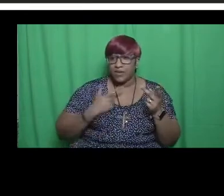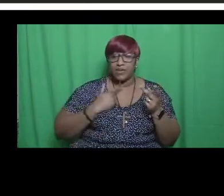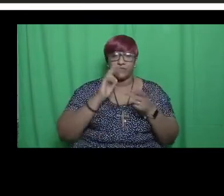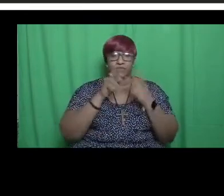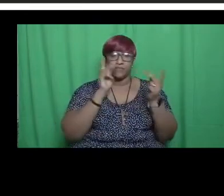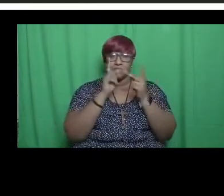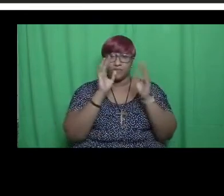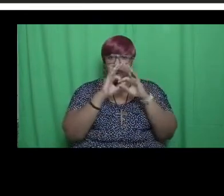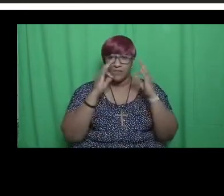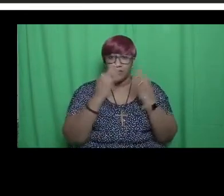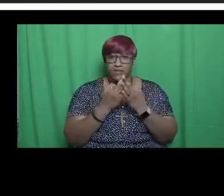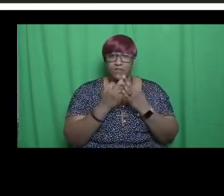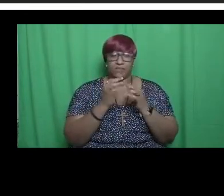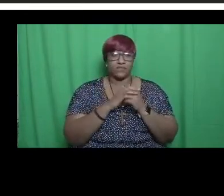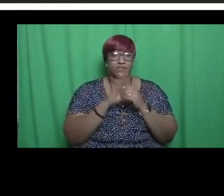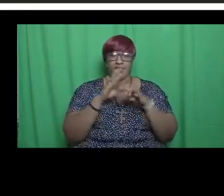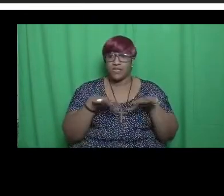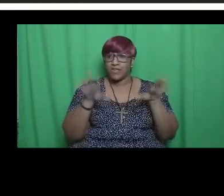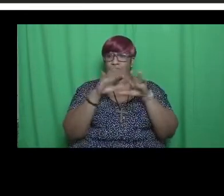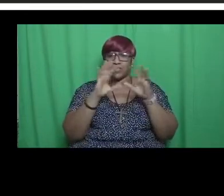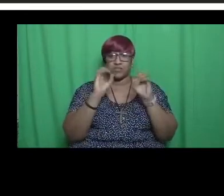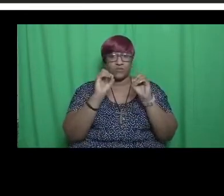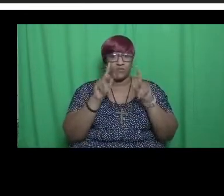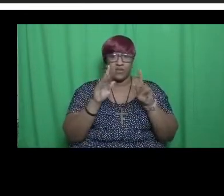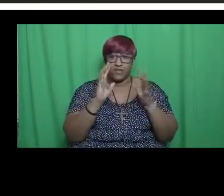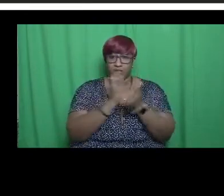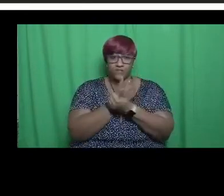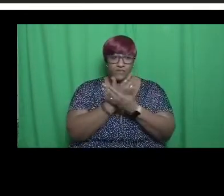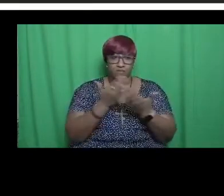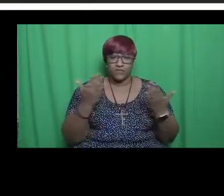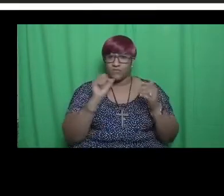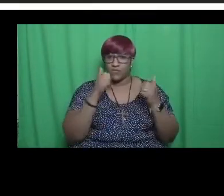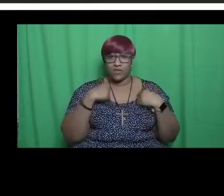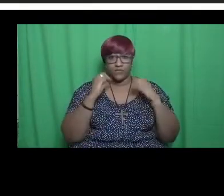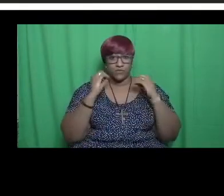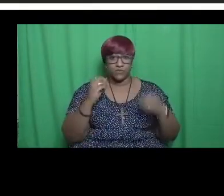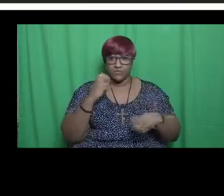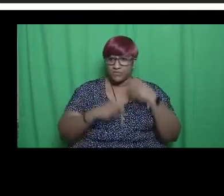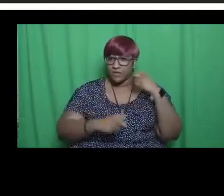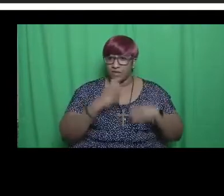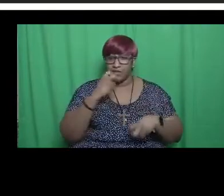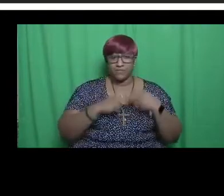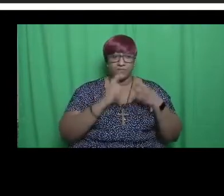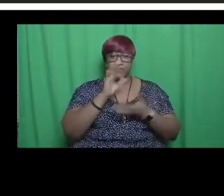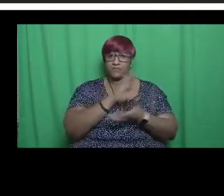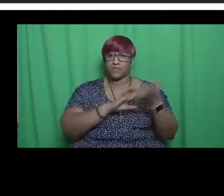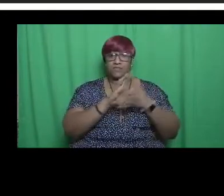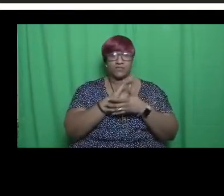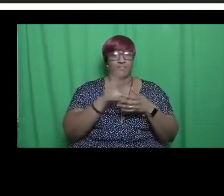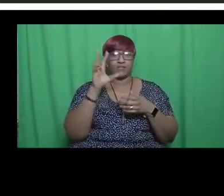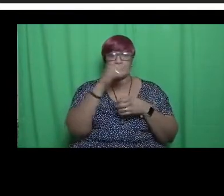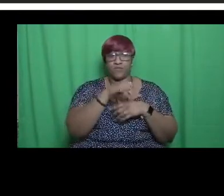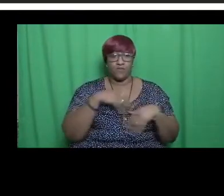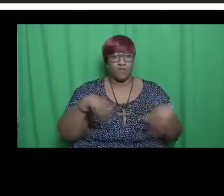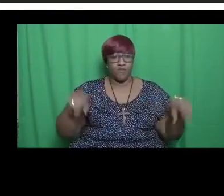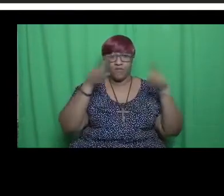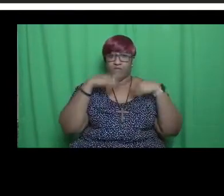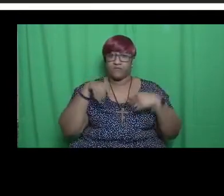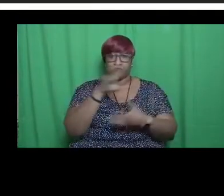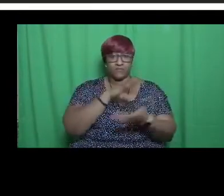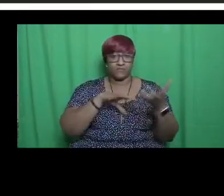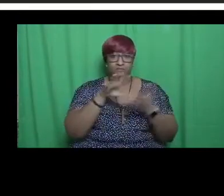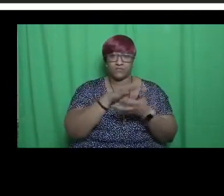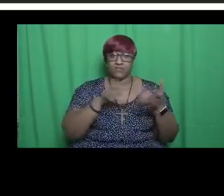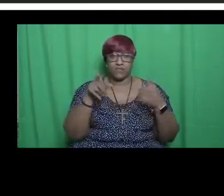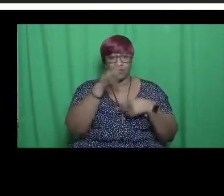little families, act like everything is okay, that we ain't got no issues and ain't all jacked up. All of us are jacked up. All of us